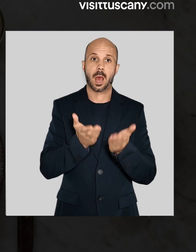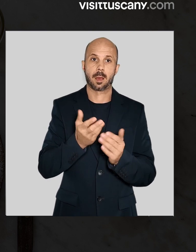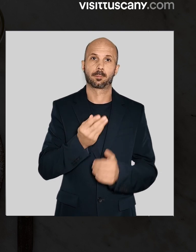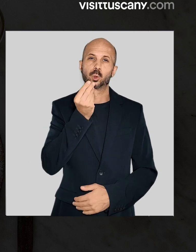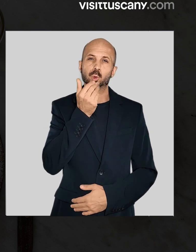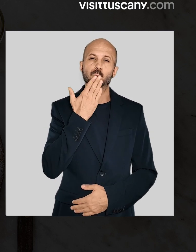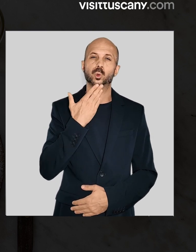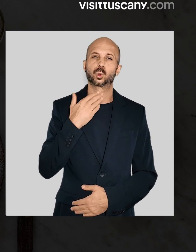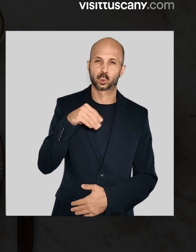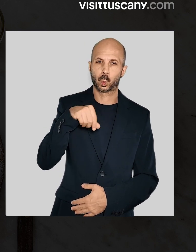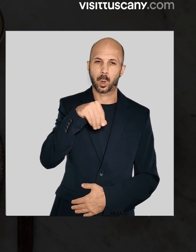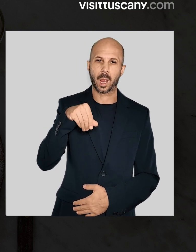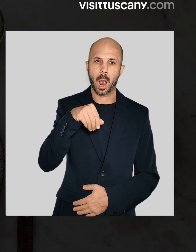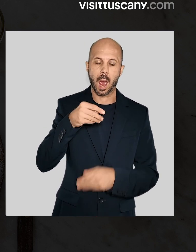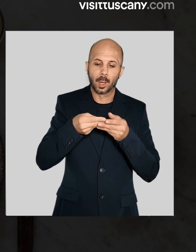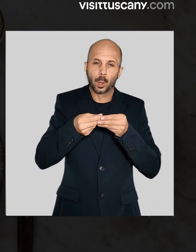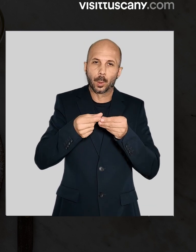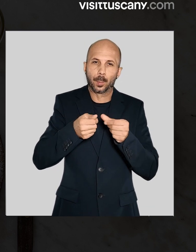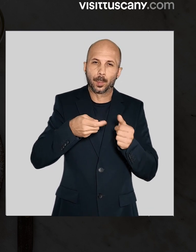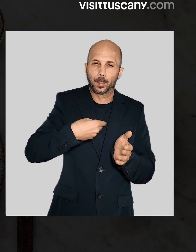150 grams of icing sugar,